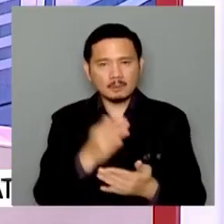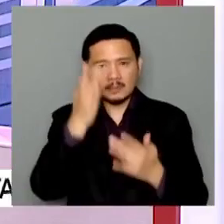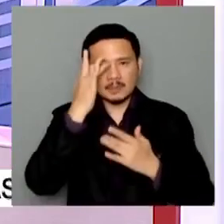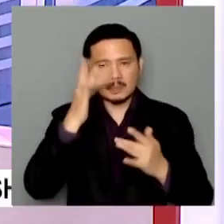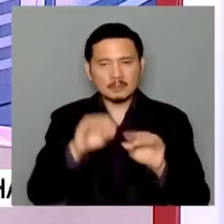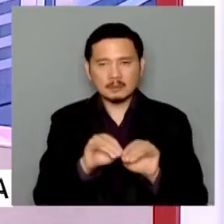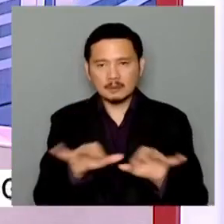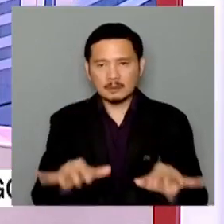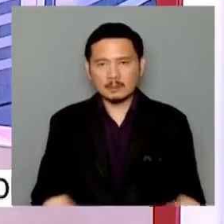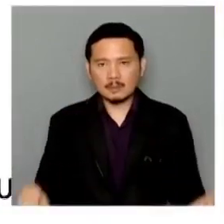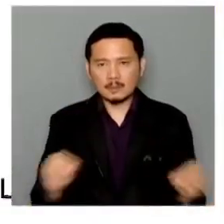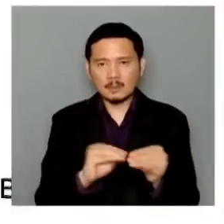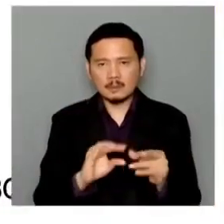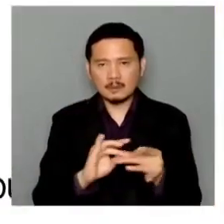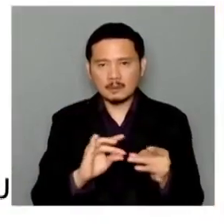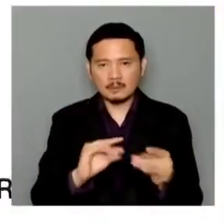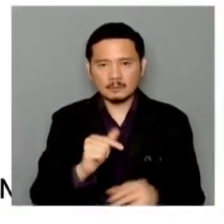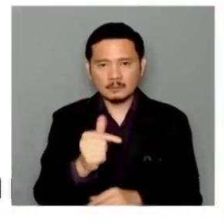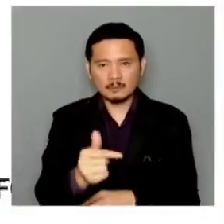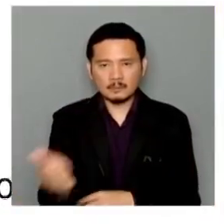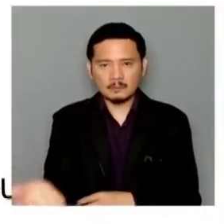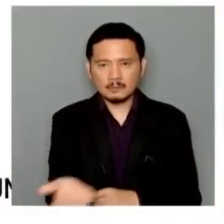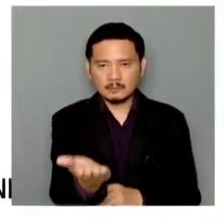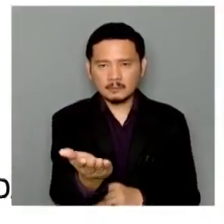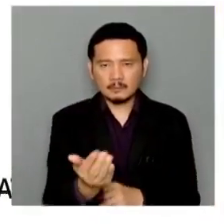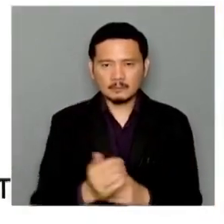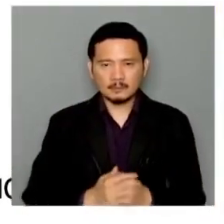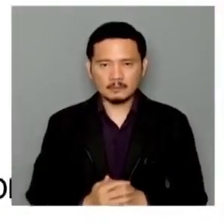from our correspondent, Pia Gutierrez. Pia, over to you.